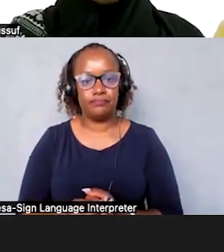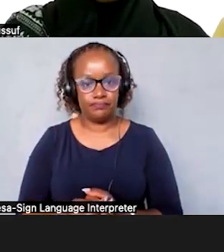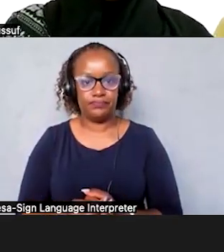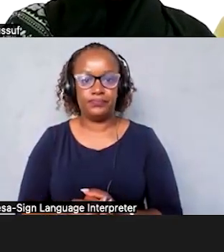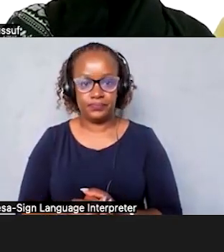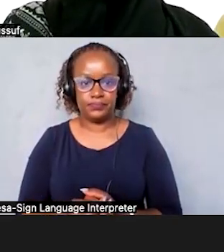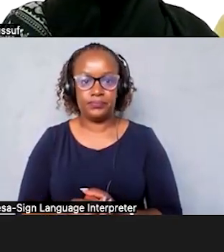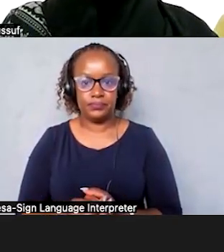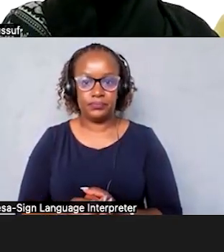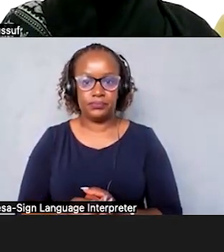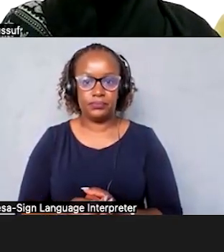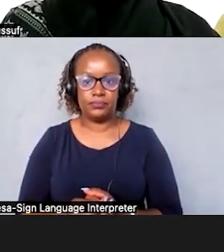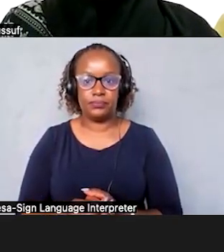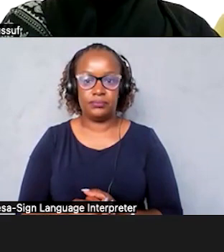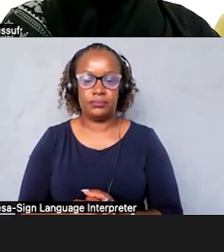Can you?